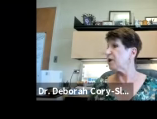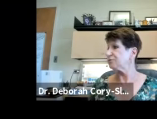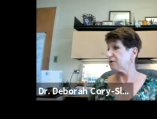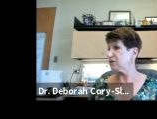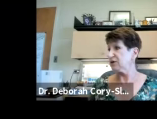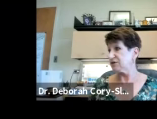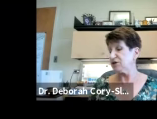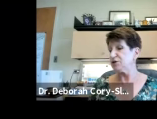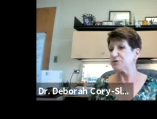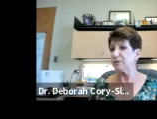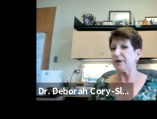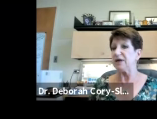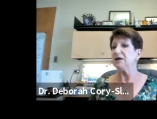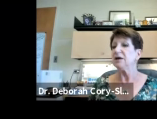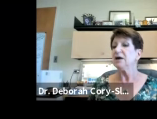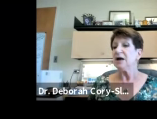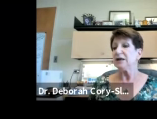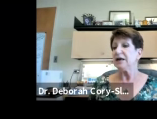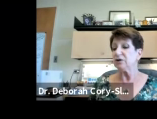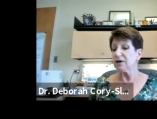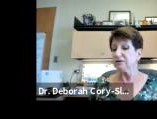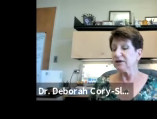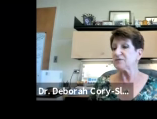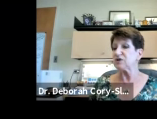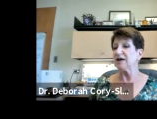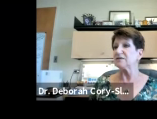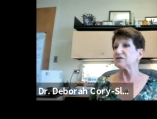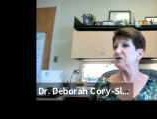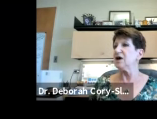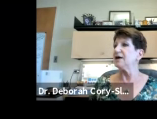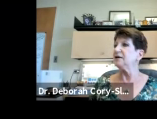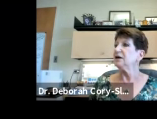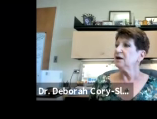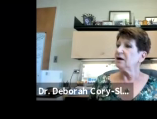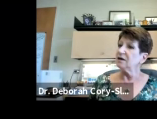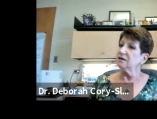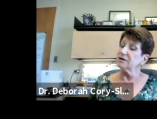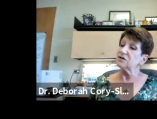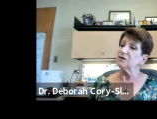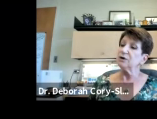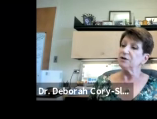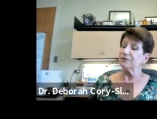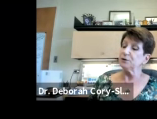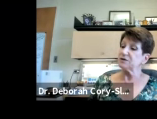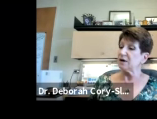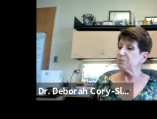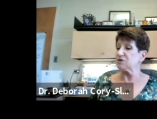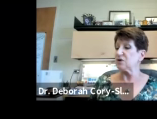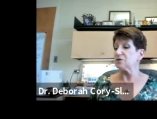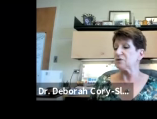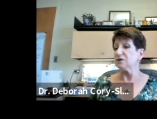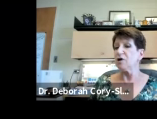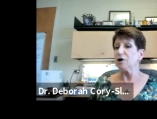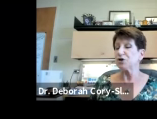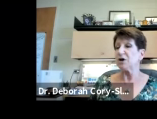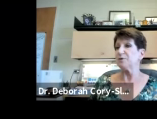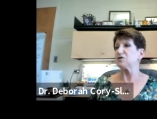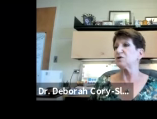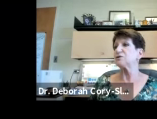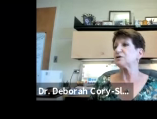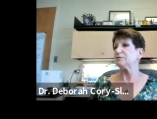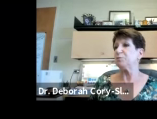other countries and continues to be. And here on the left side of the slide, you can see one of the first episodes,